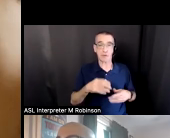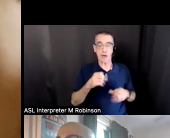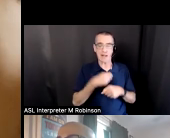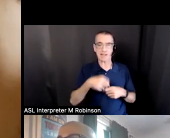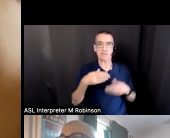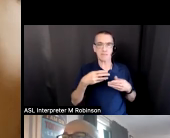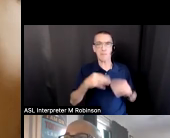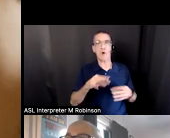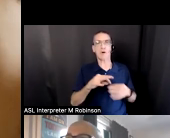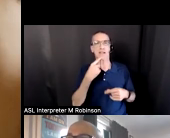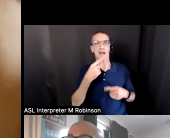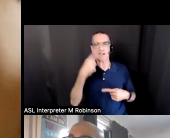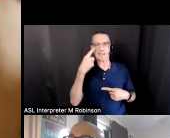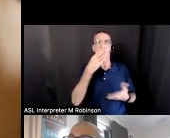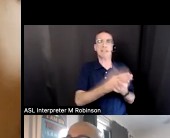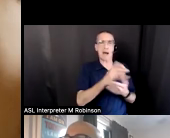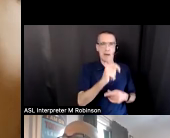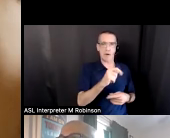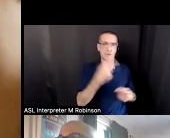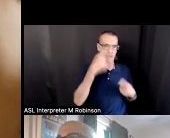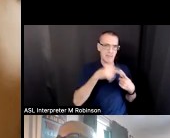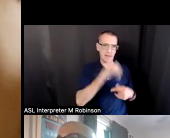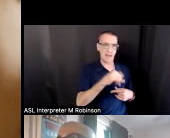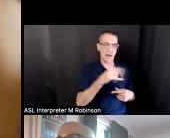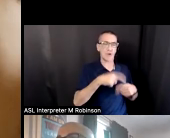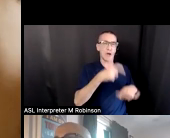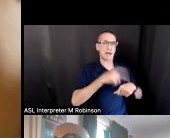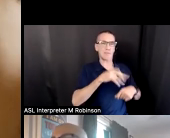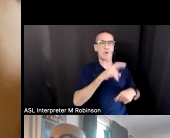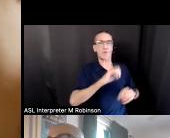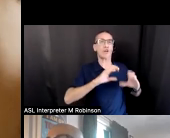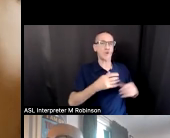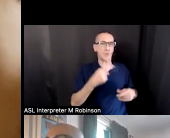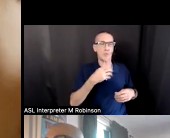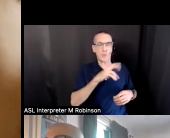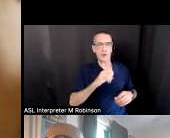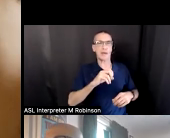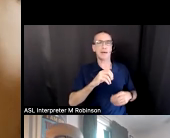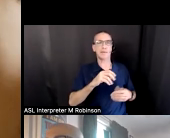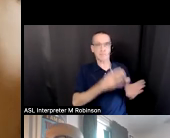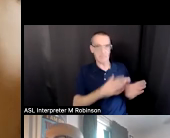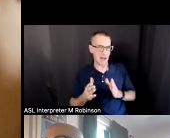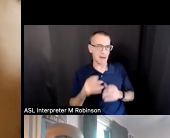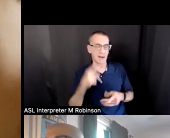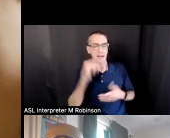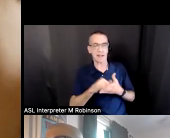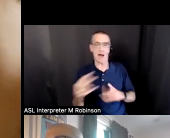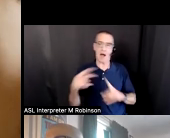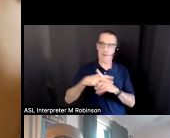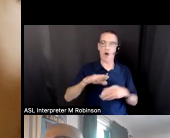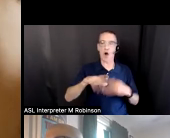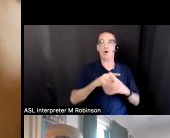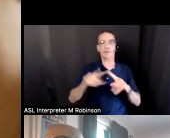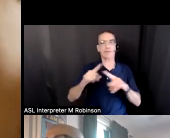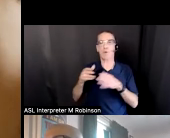well, let's think about it as a stop out. Like, let's think about this as a time to regroup and replan. And we think that as application in all kinds of